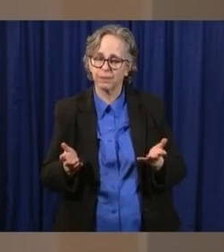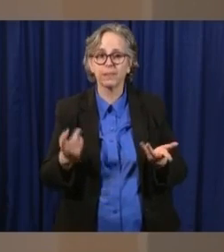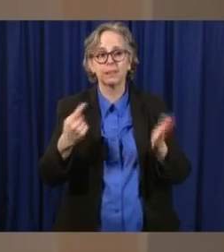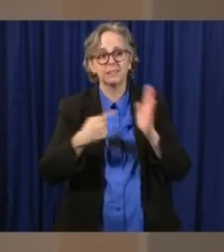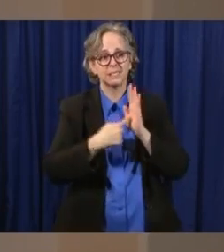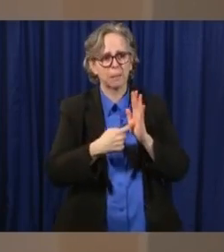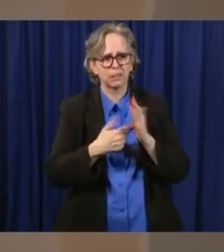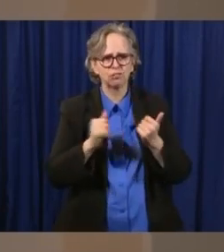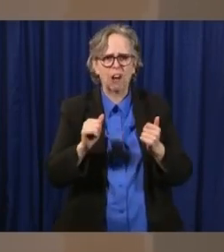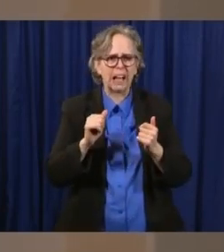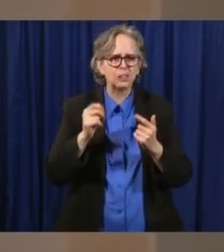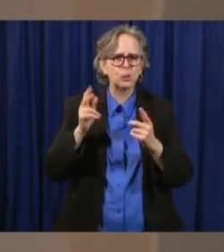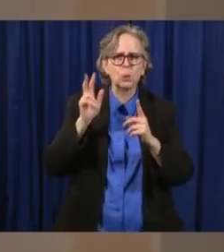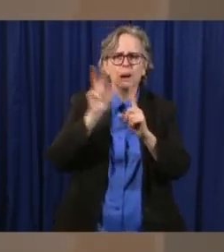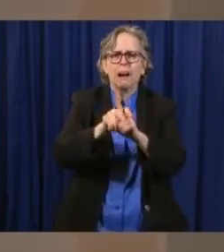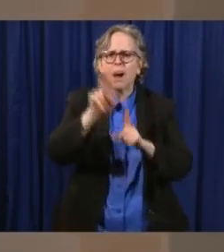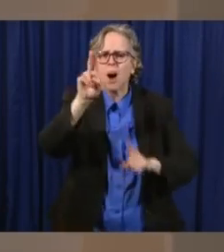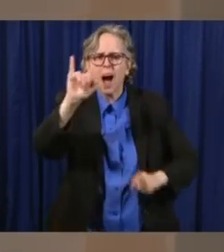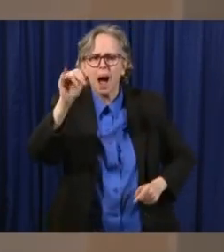has needs, who has